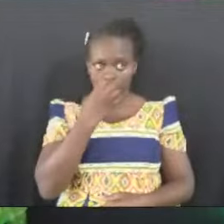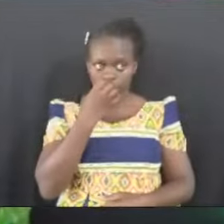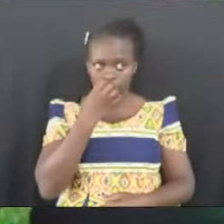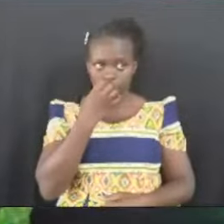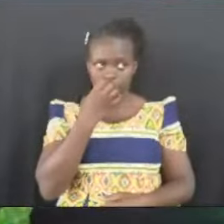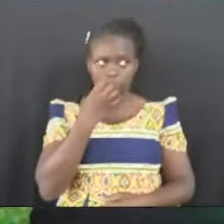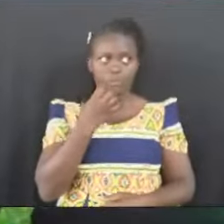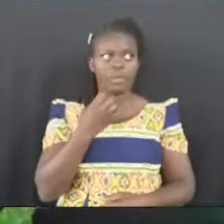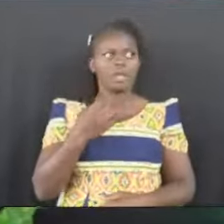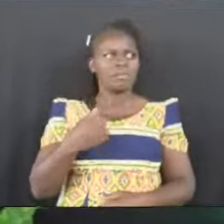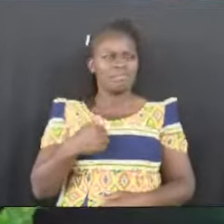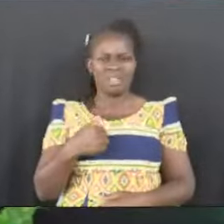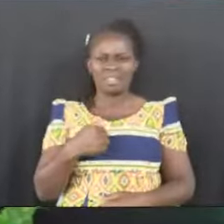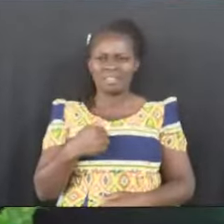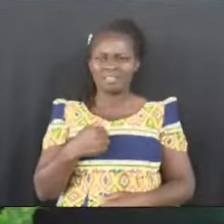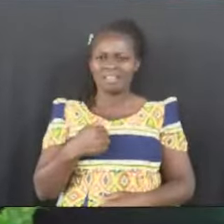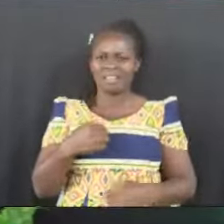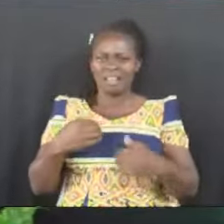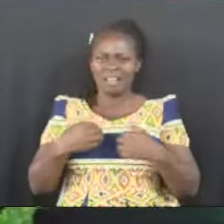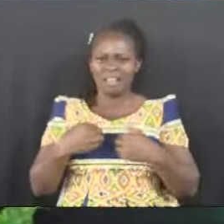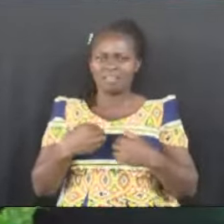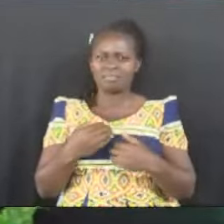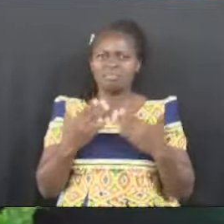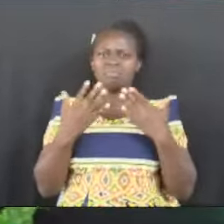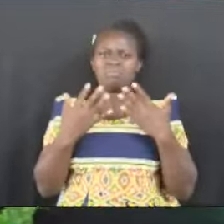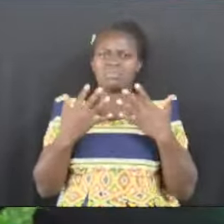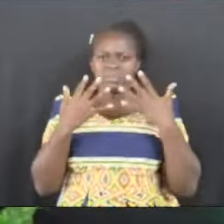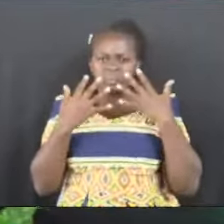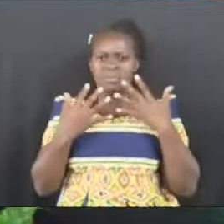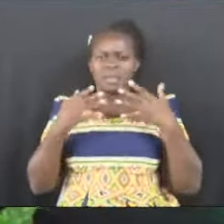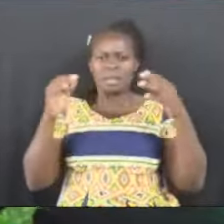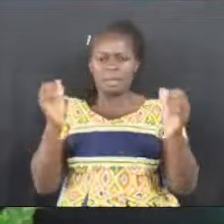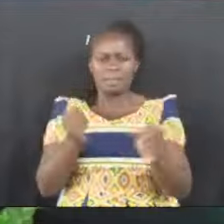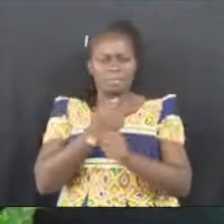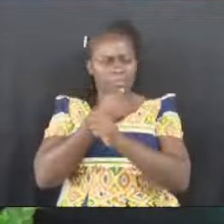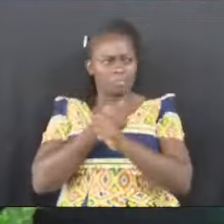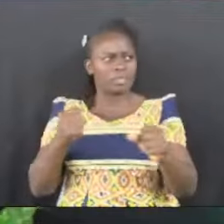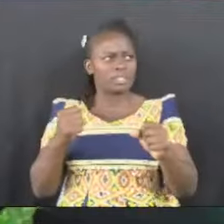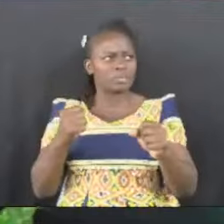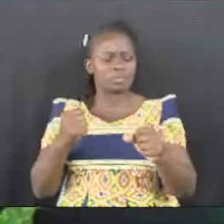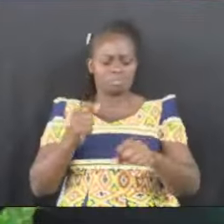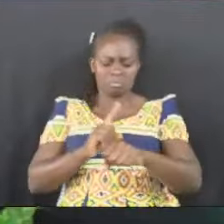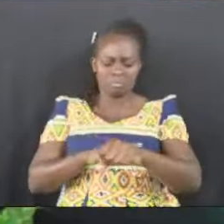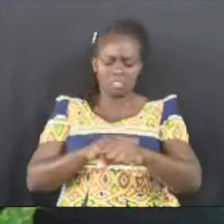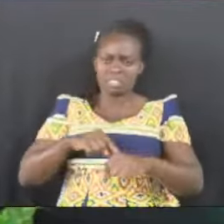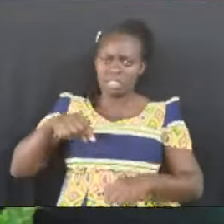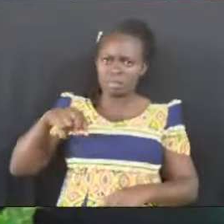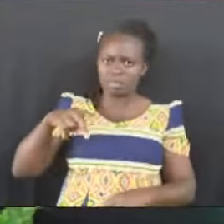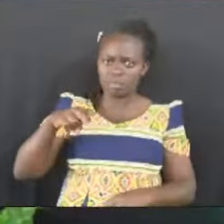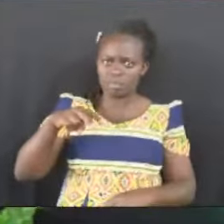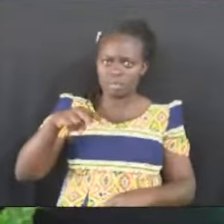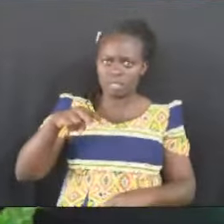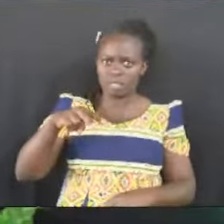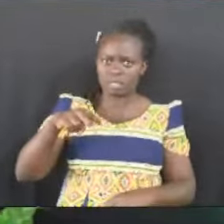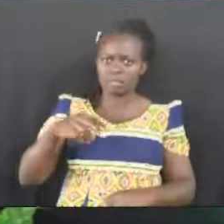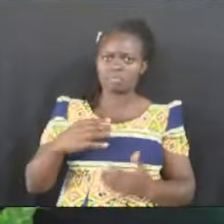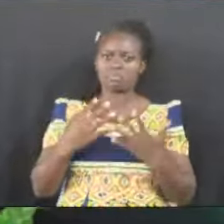having shortness of breath, like when I was walking up the